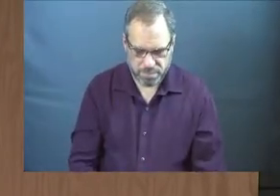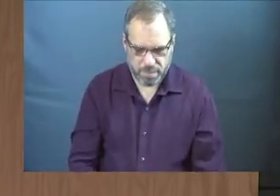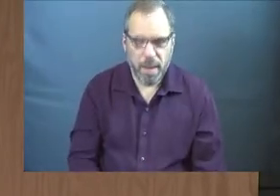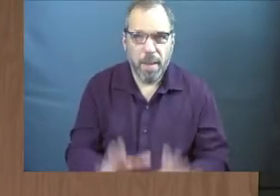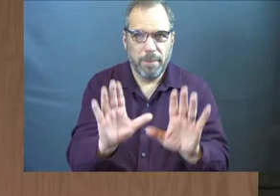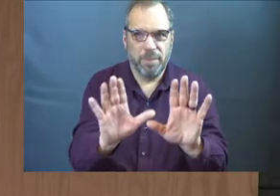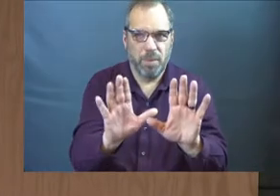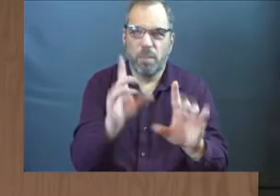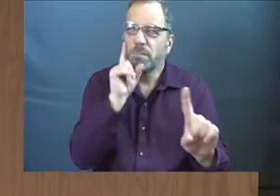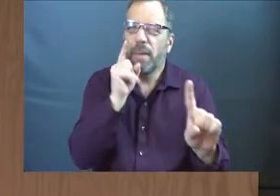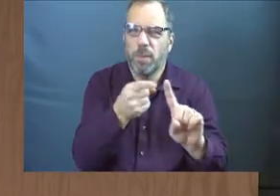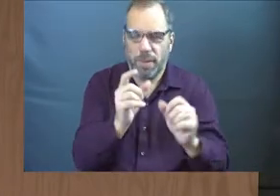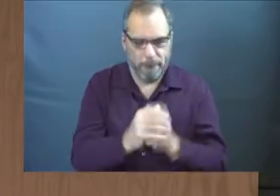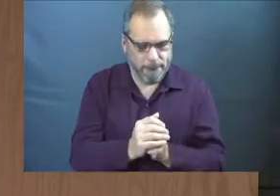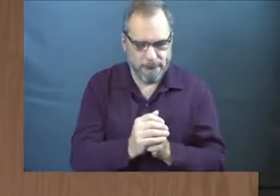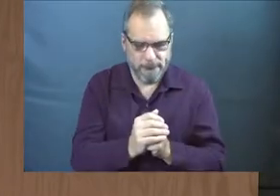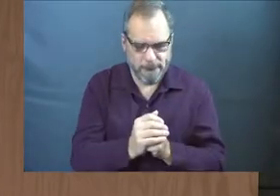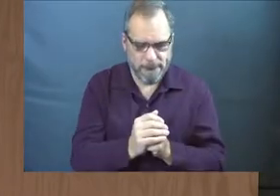But here's the point.